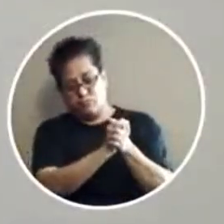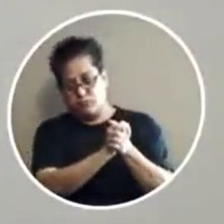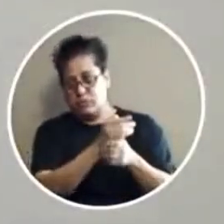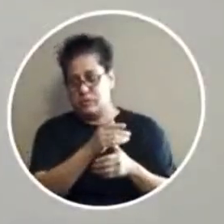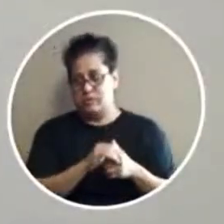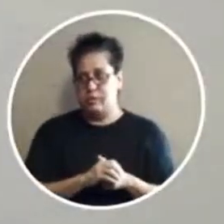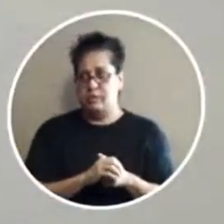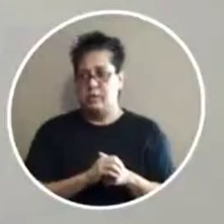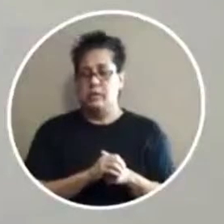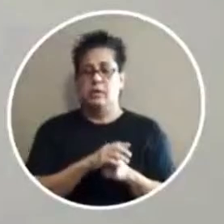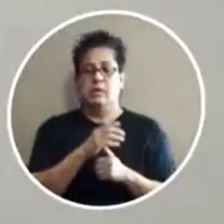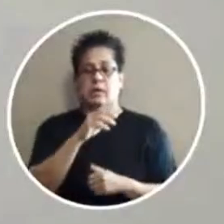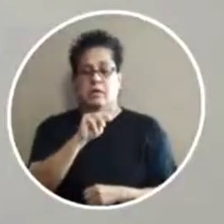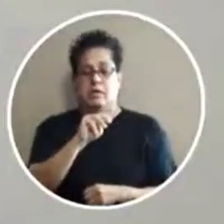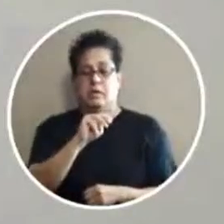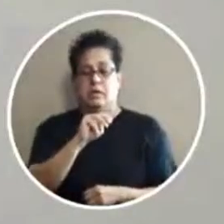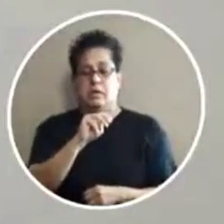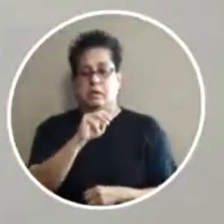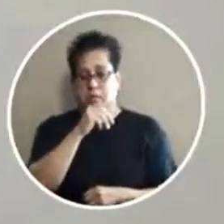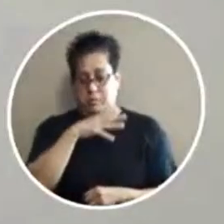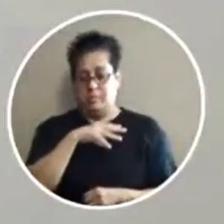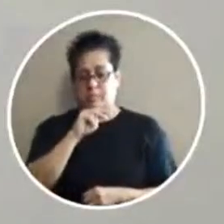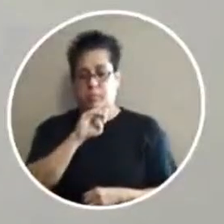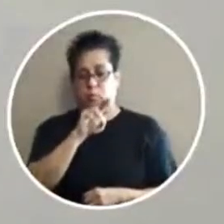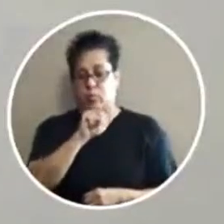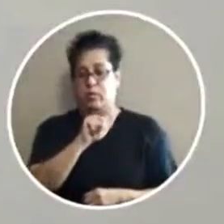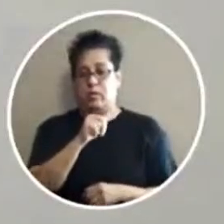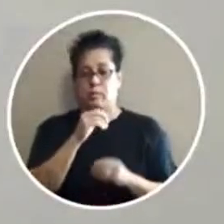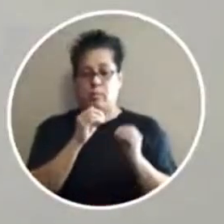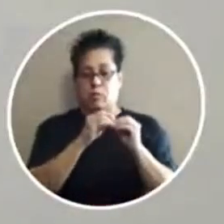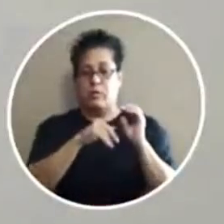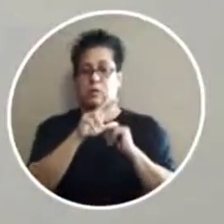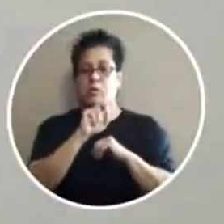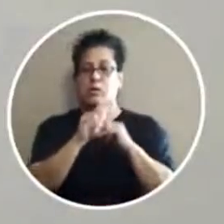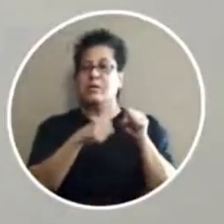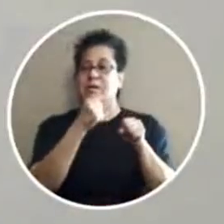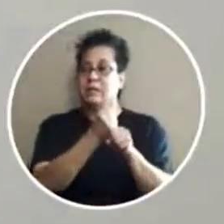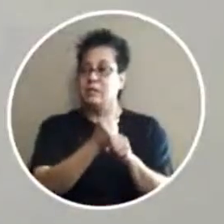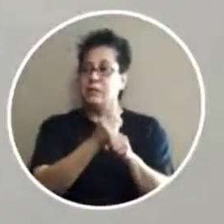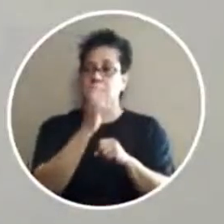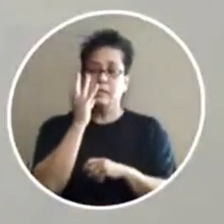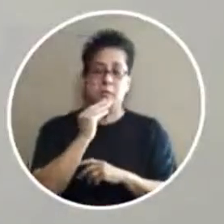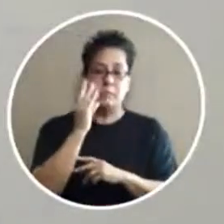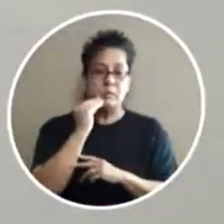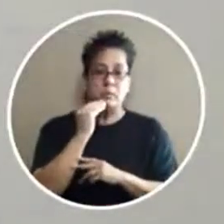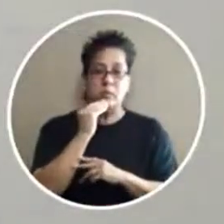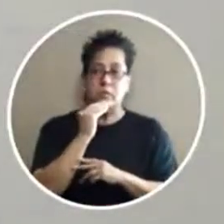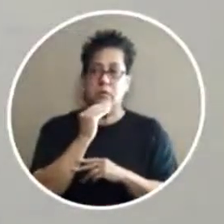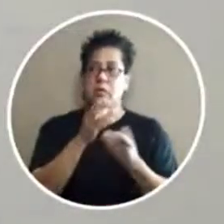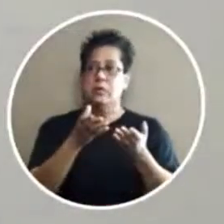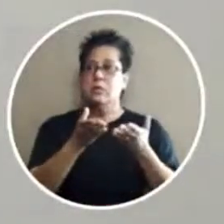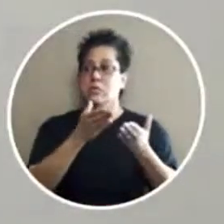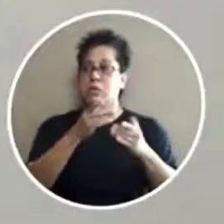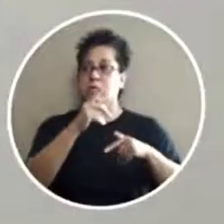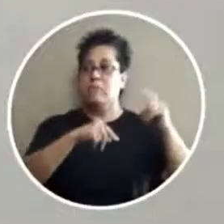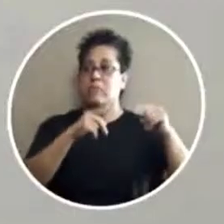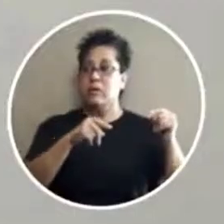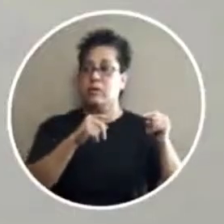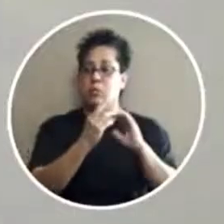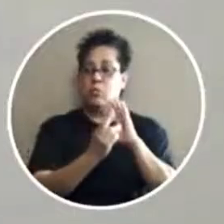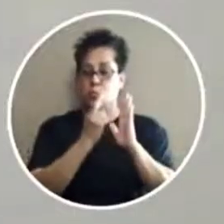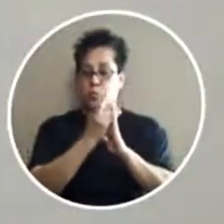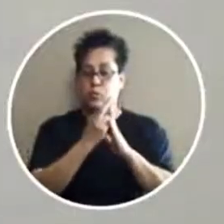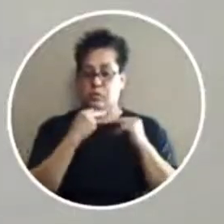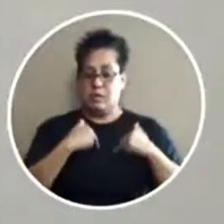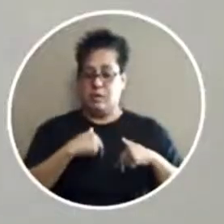Congratulations. Ms. Mora is an El Paso native and has over 30 years of public health experience, serving in various roles in the